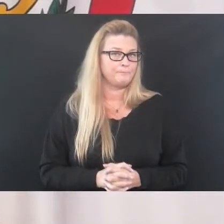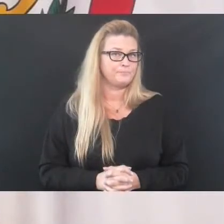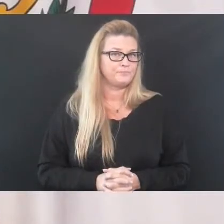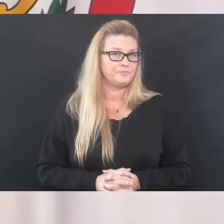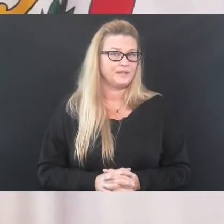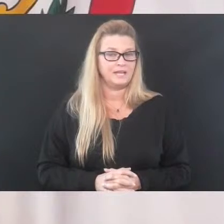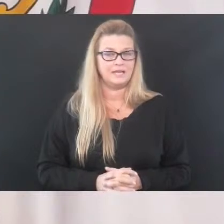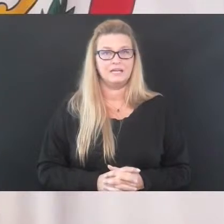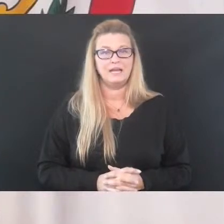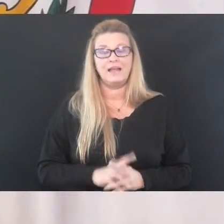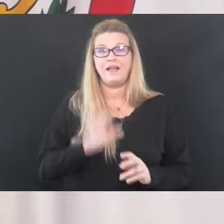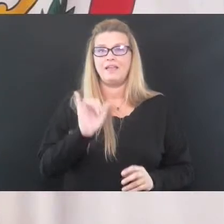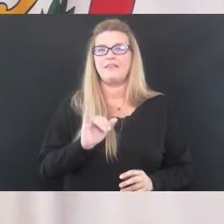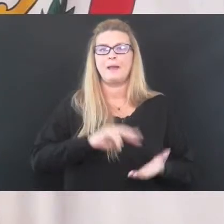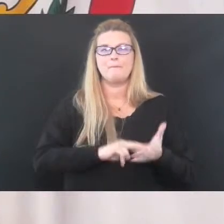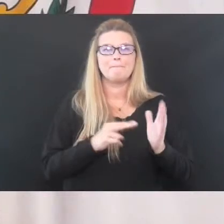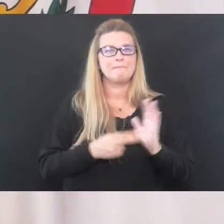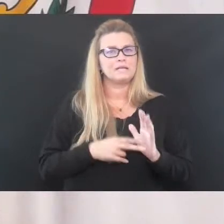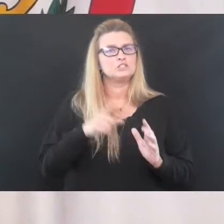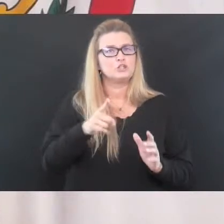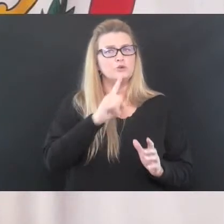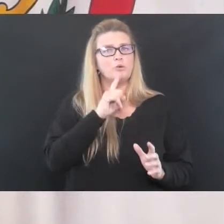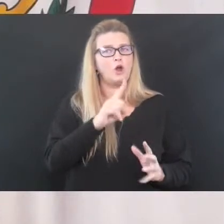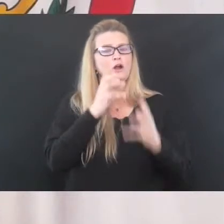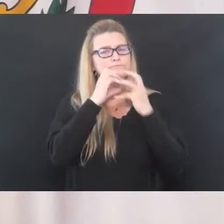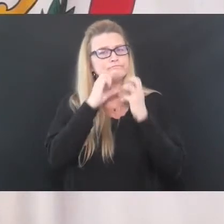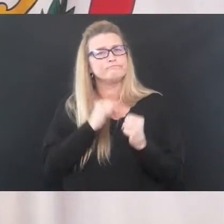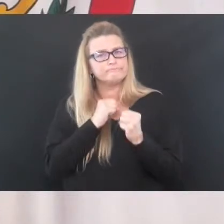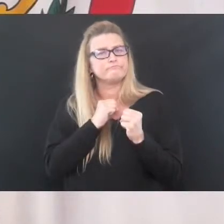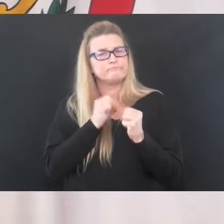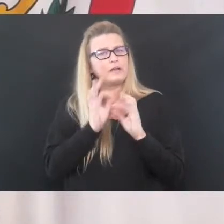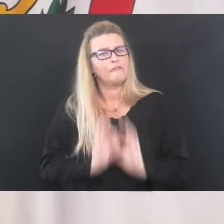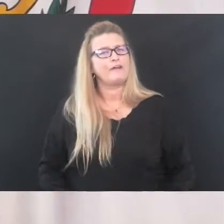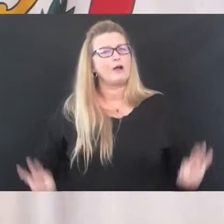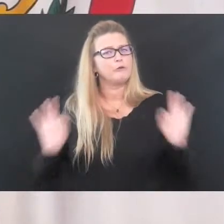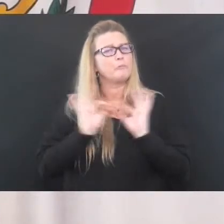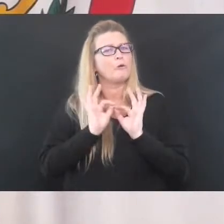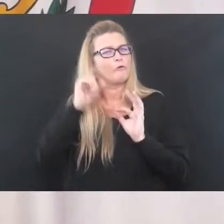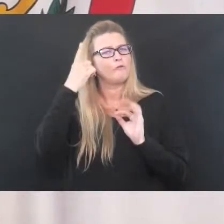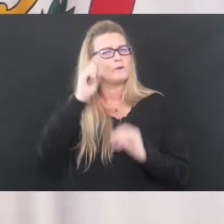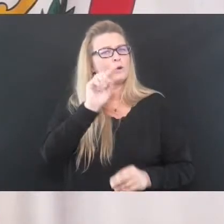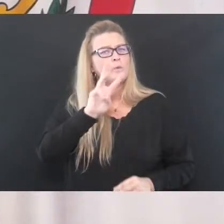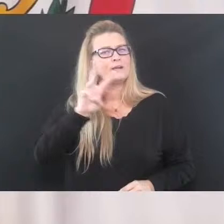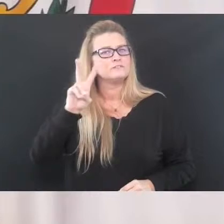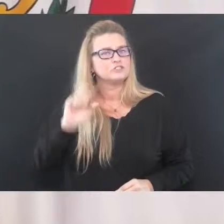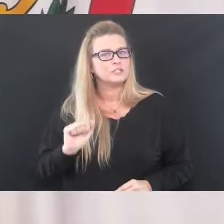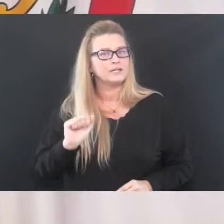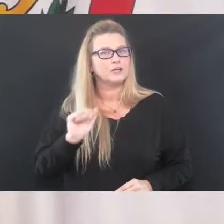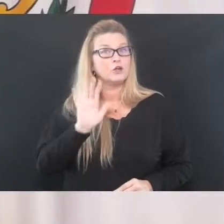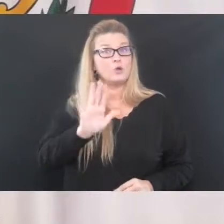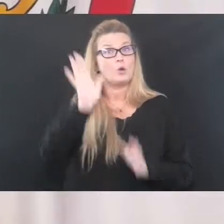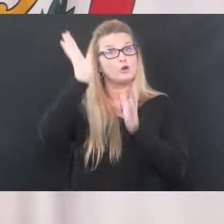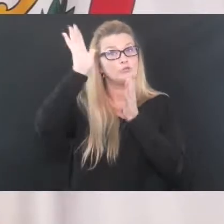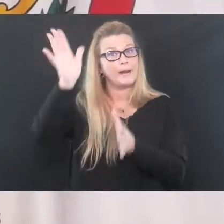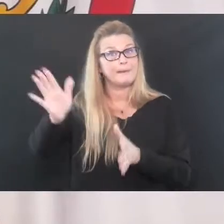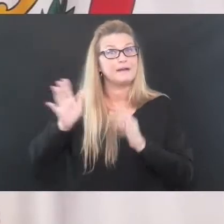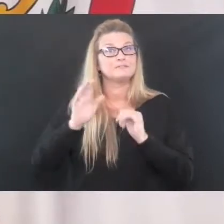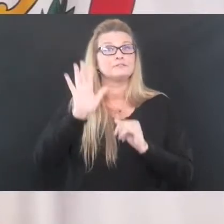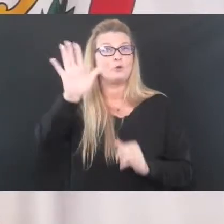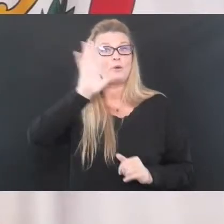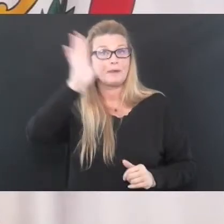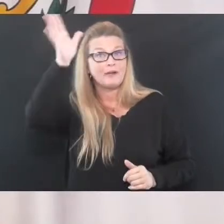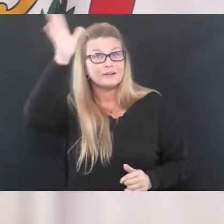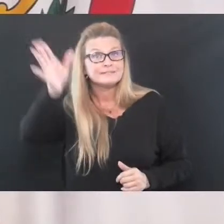you how much you mean to West Virginia, how much you mean to your grandparents and your